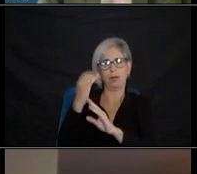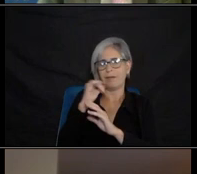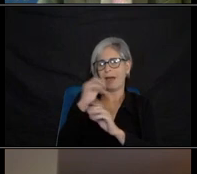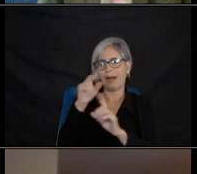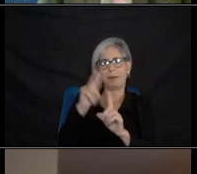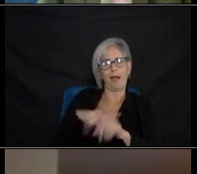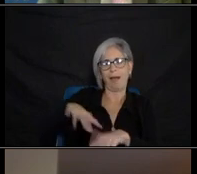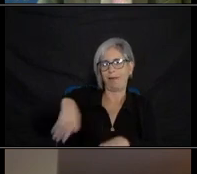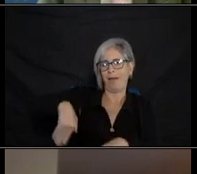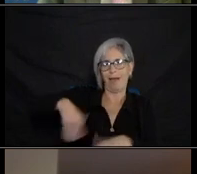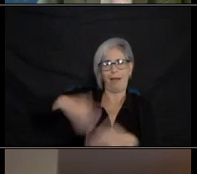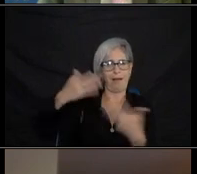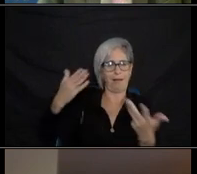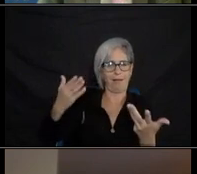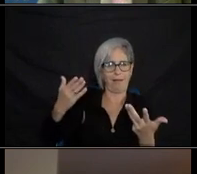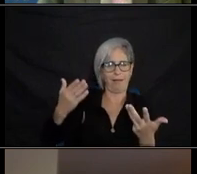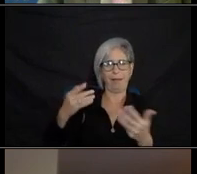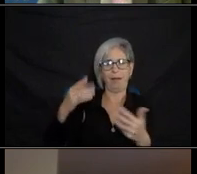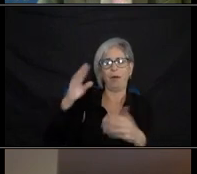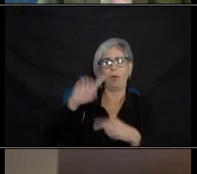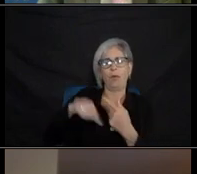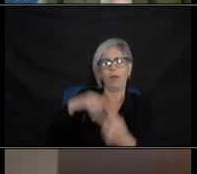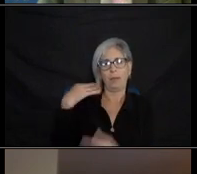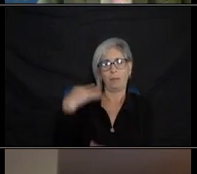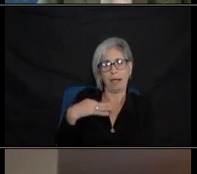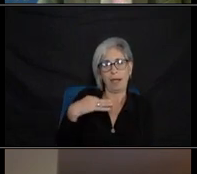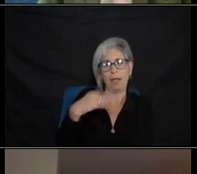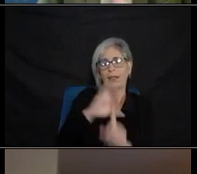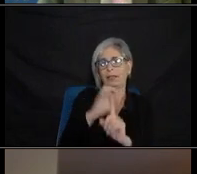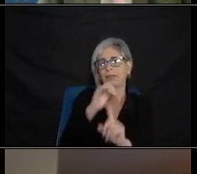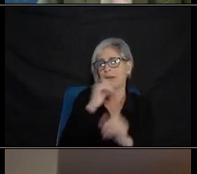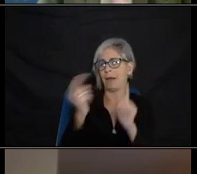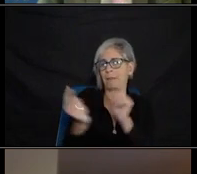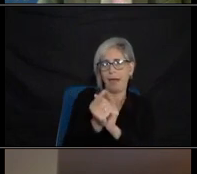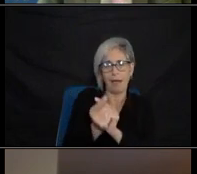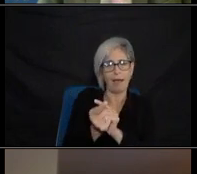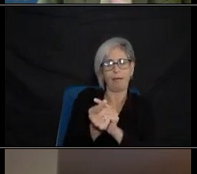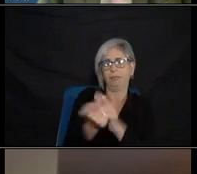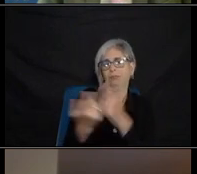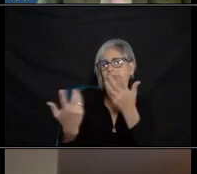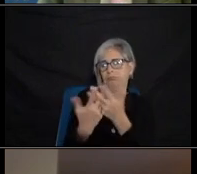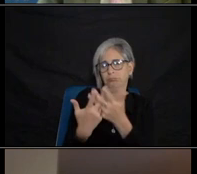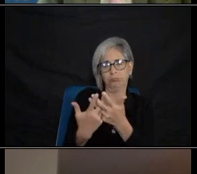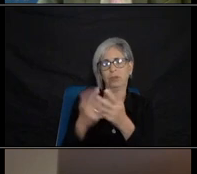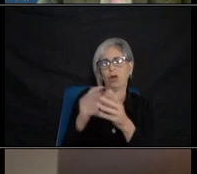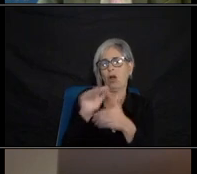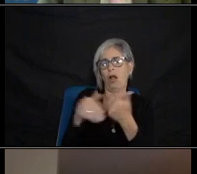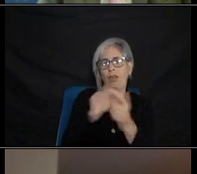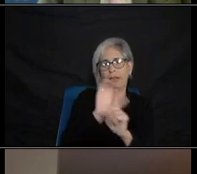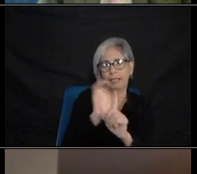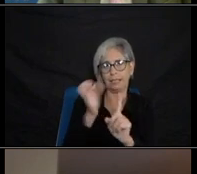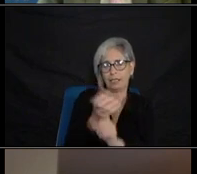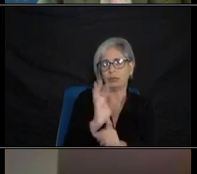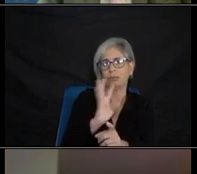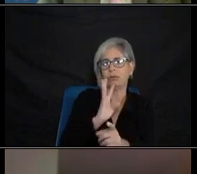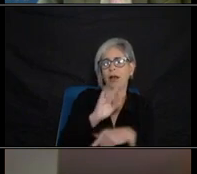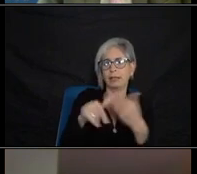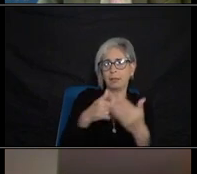as of yet. When they're applied, if those conditions are not met, which include all of the conditions that were spoken about by